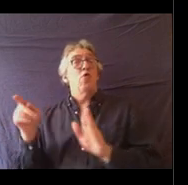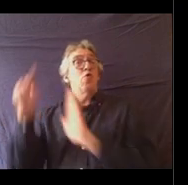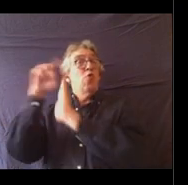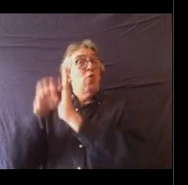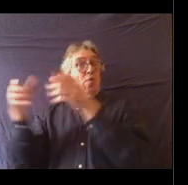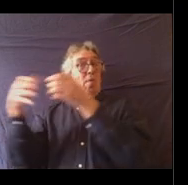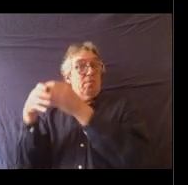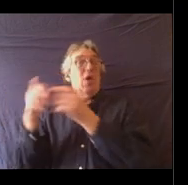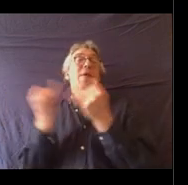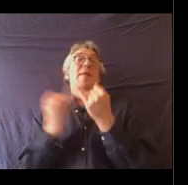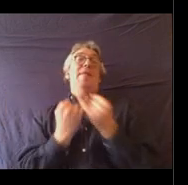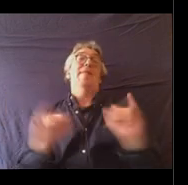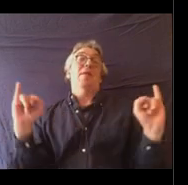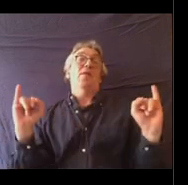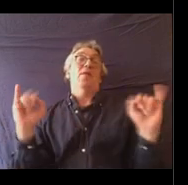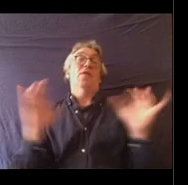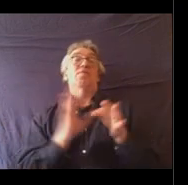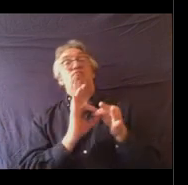also